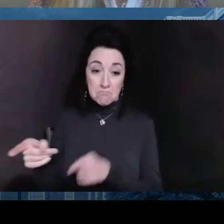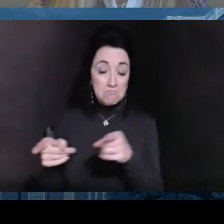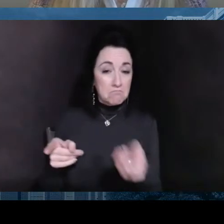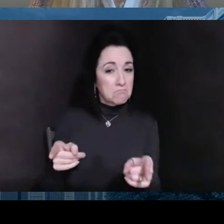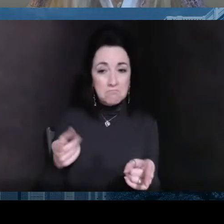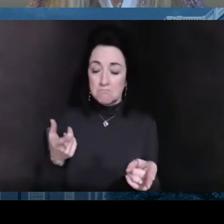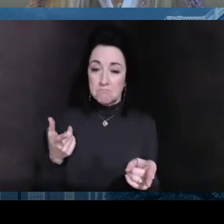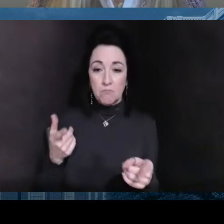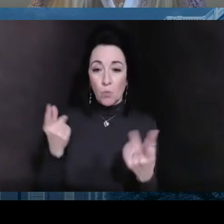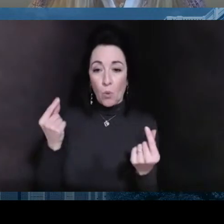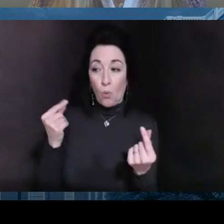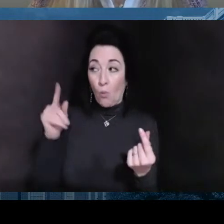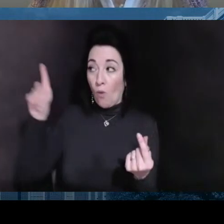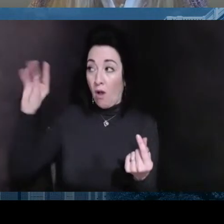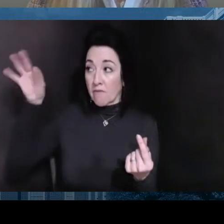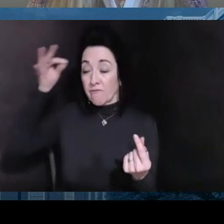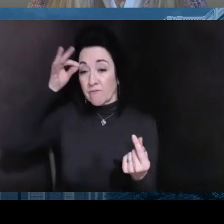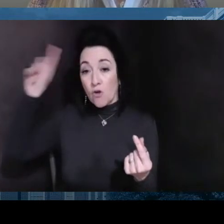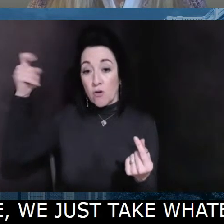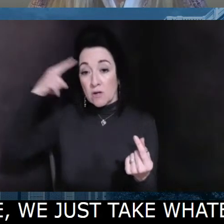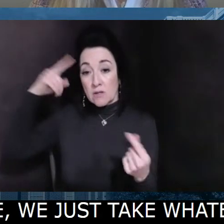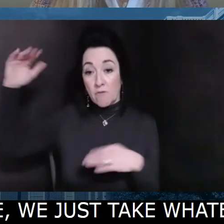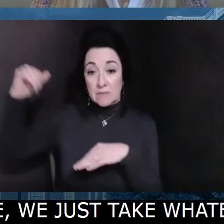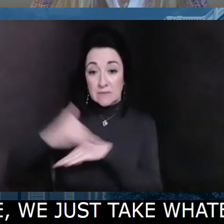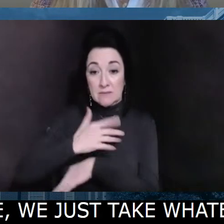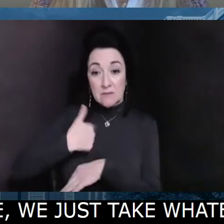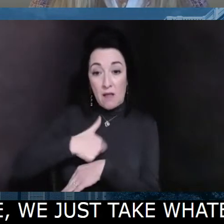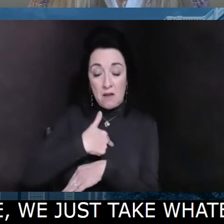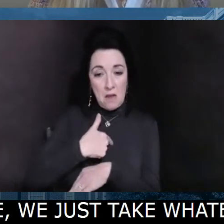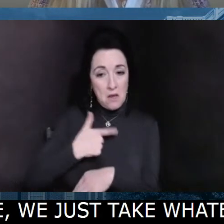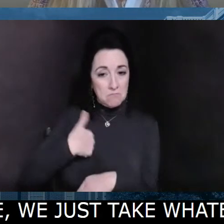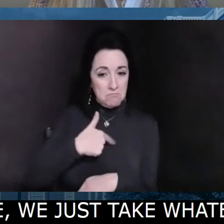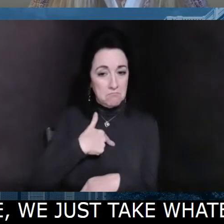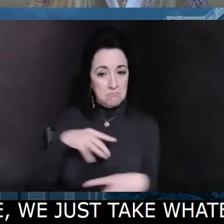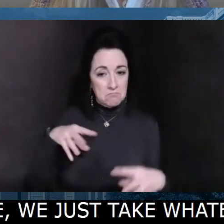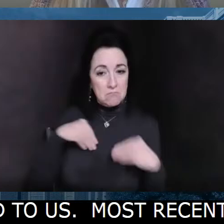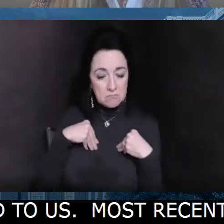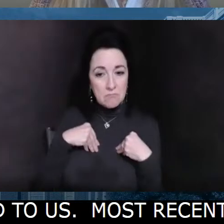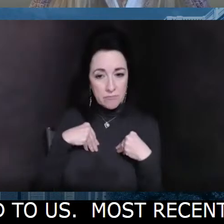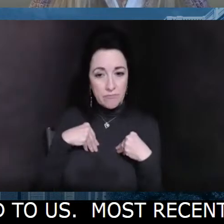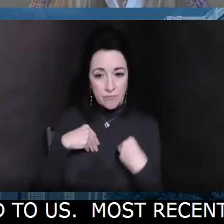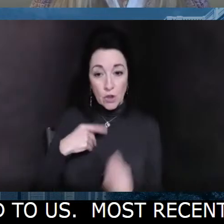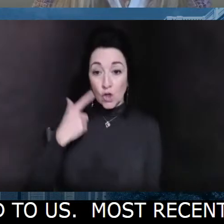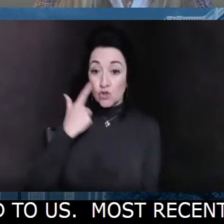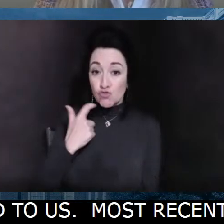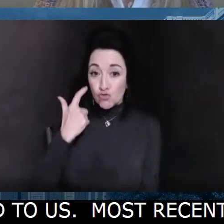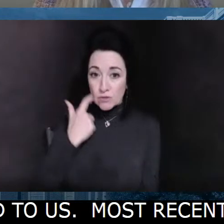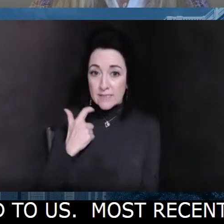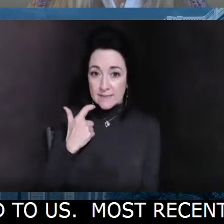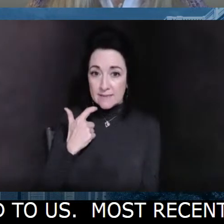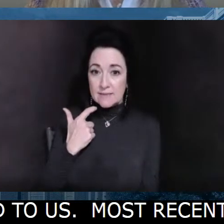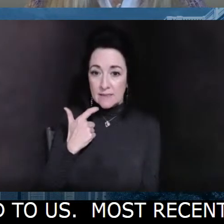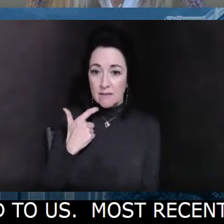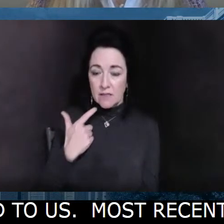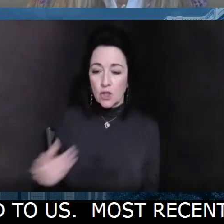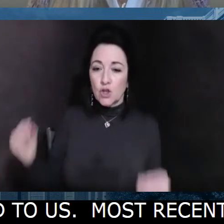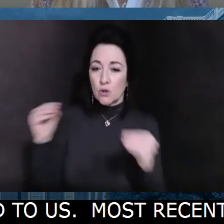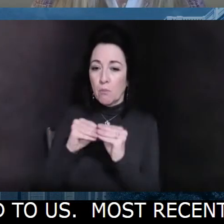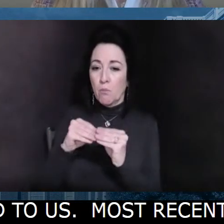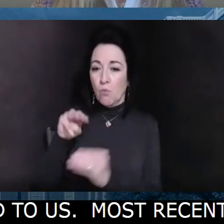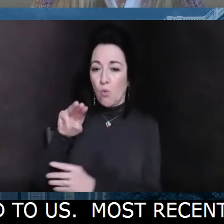And most recently, they have been sending us more Moderna in comparison to